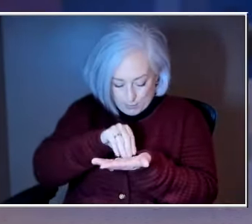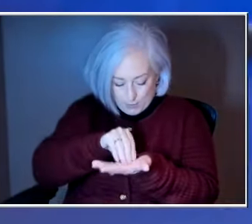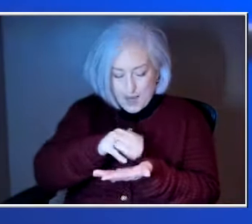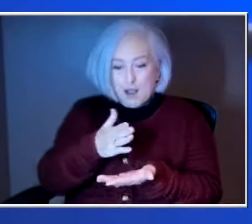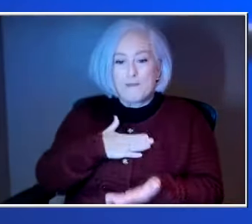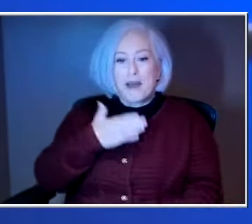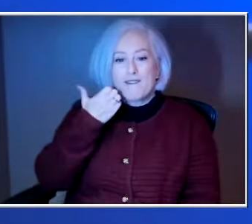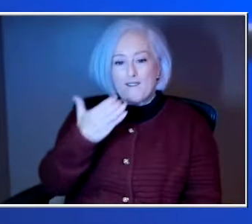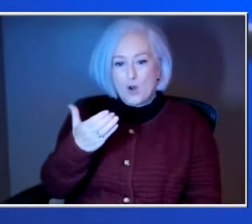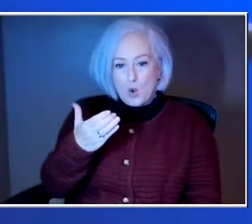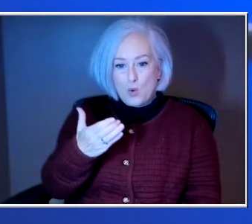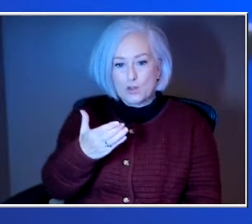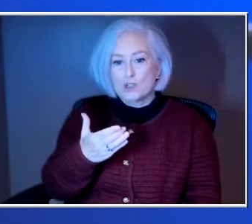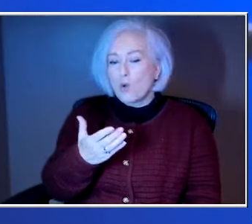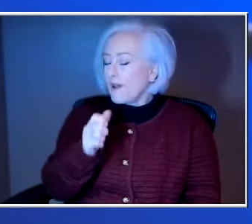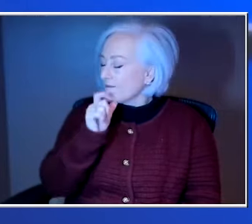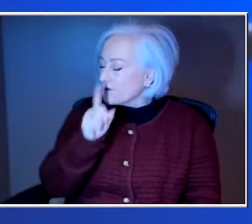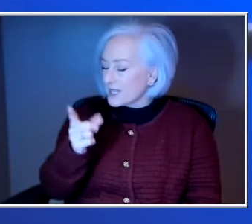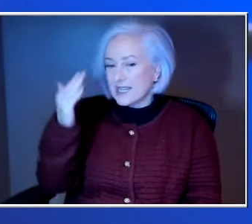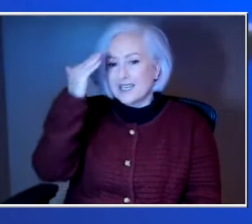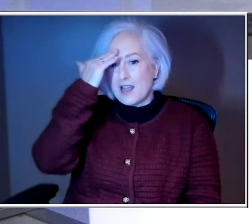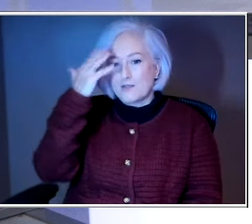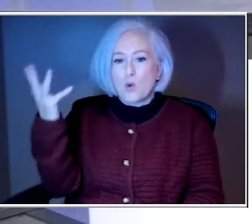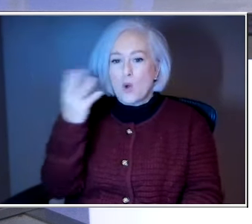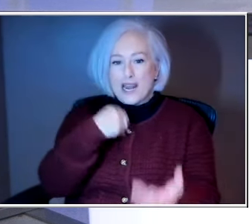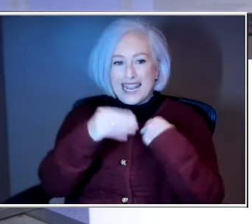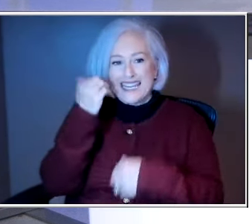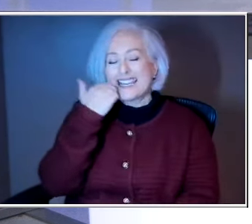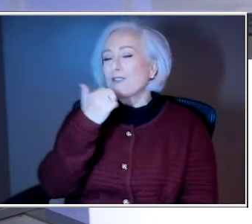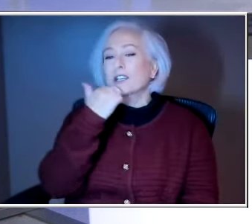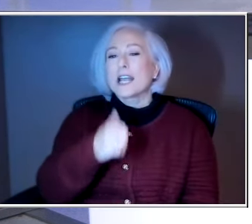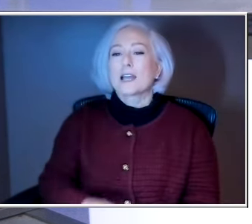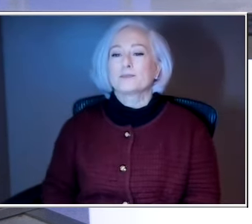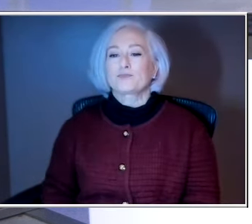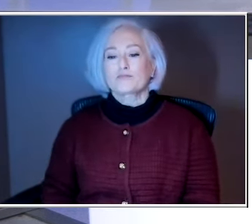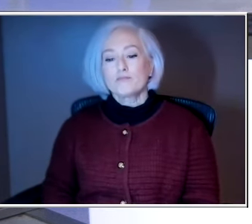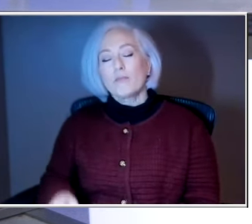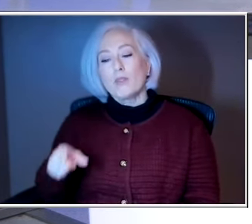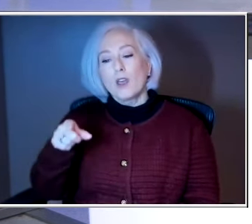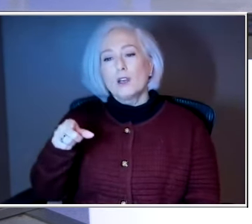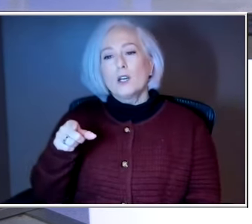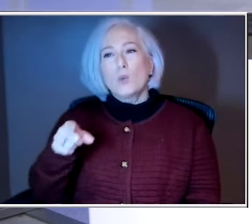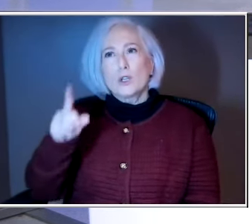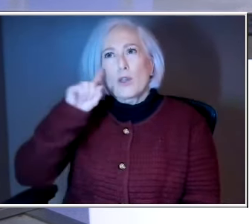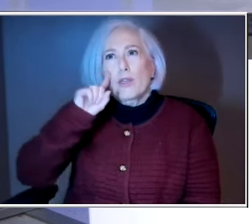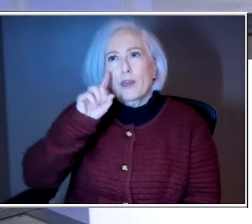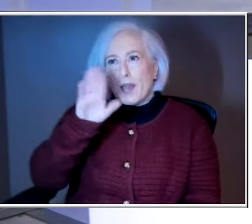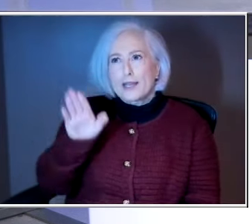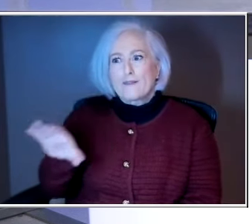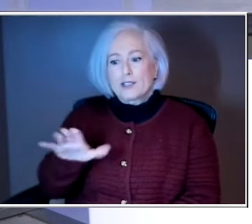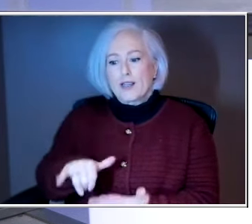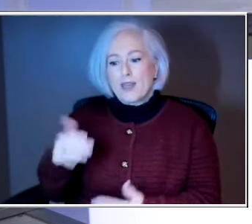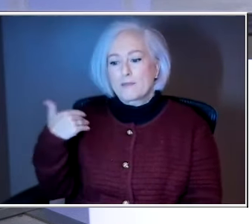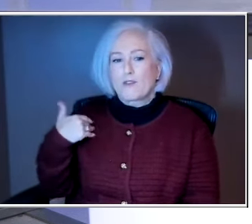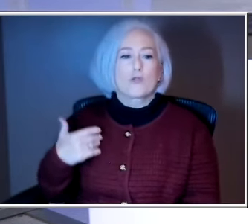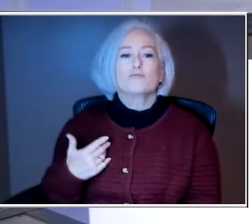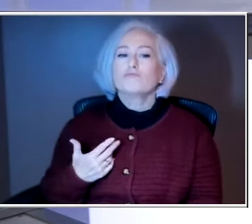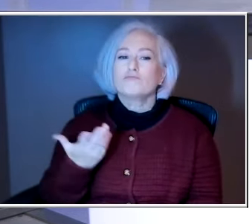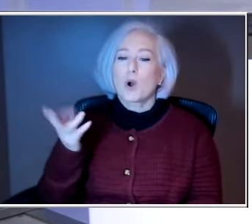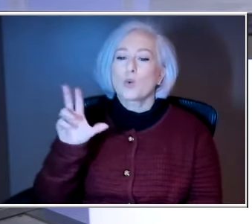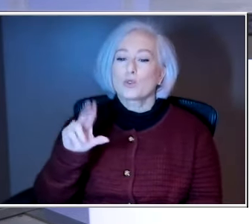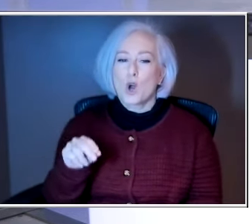conscientious about what I'm eating and what I'm putting in my body every day. And do you find yourself going back and going, I never would have done this before? No. Complete 180. Yeah,